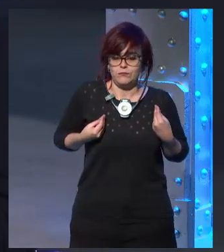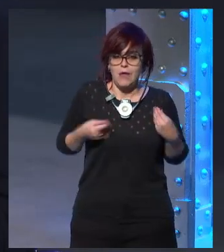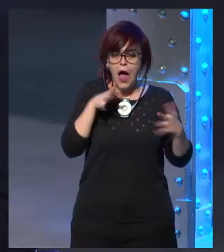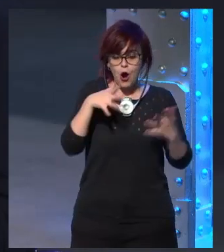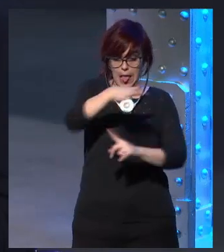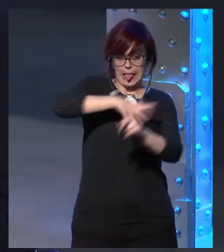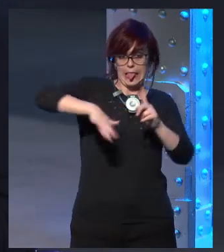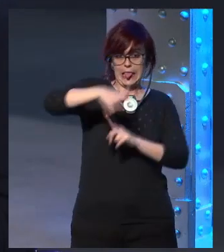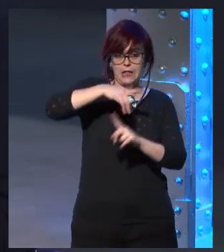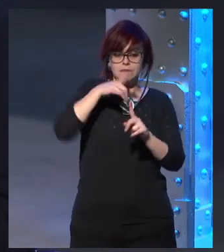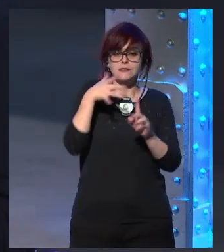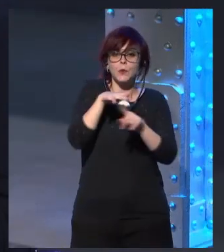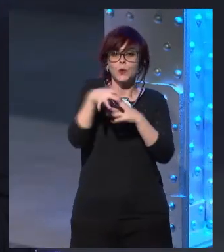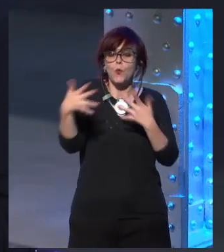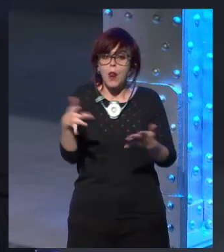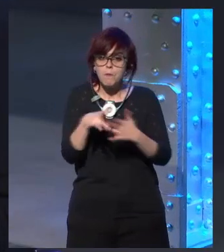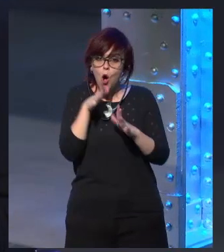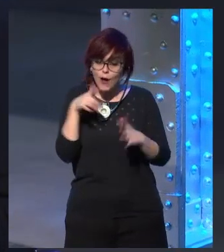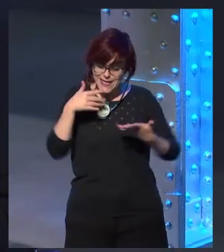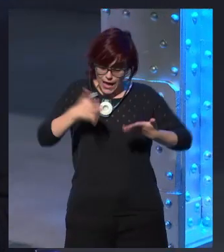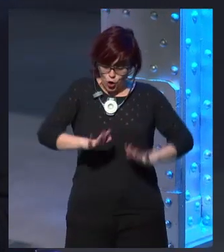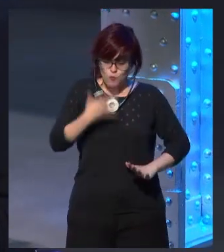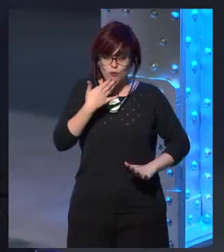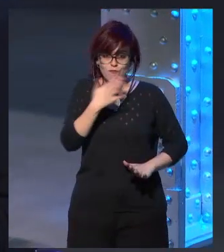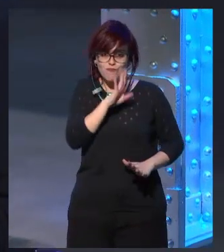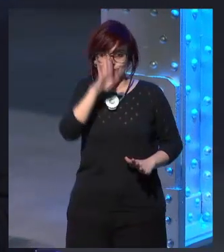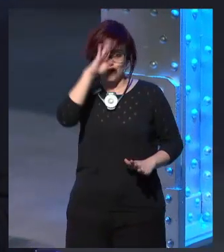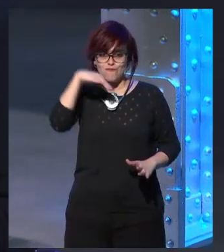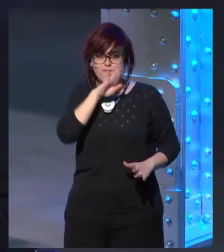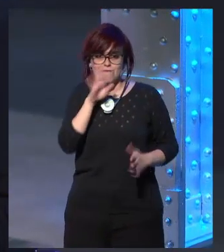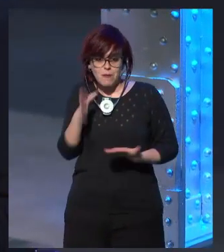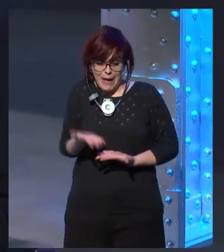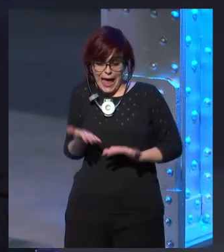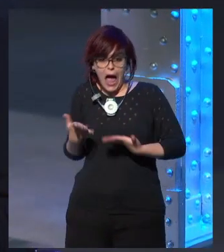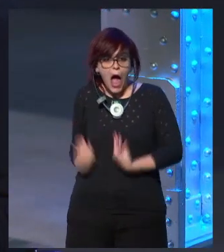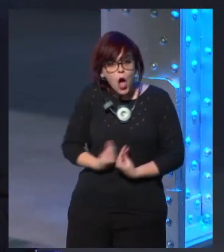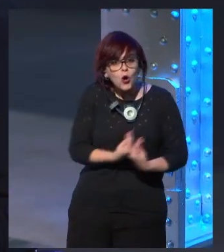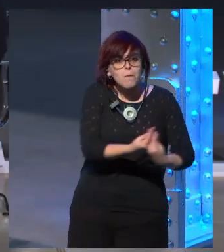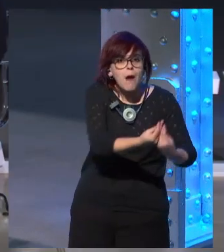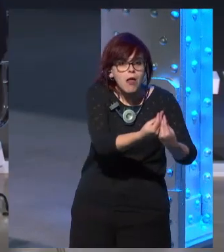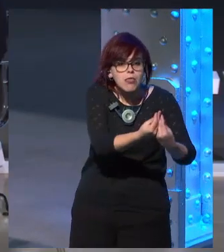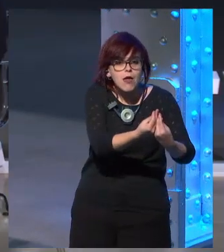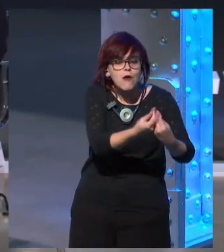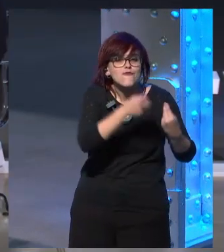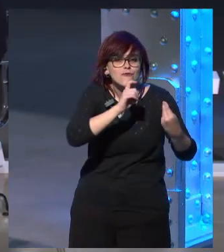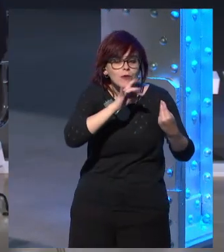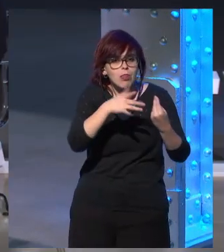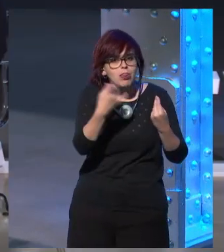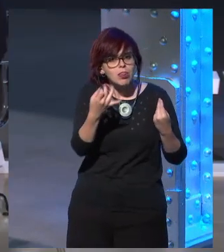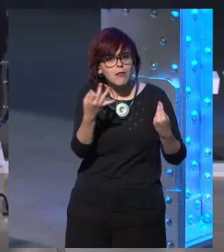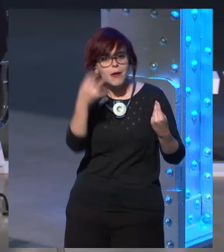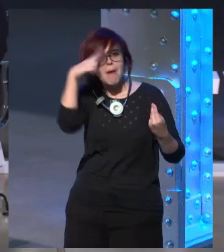with the aim of contributing our children the strength that they need?